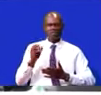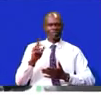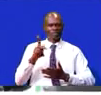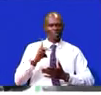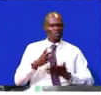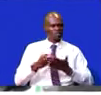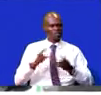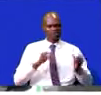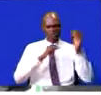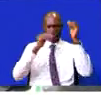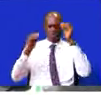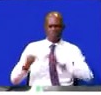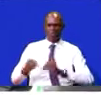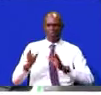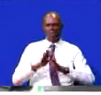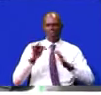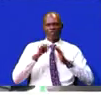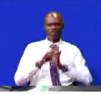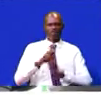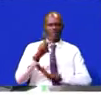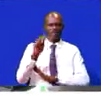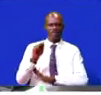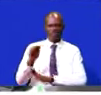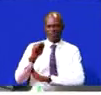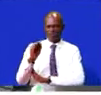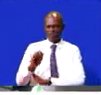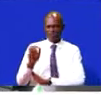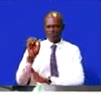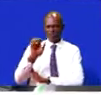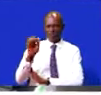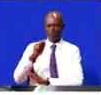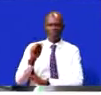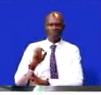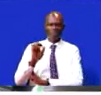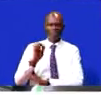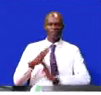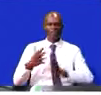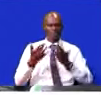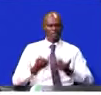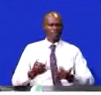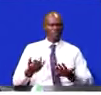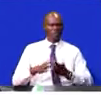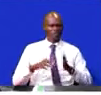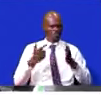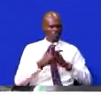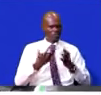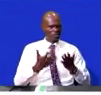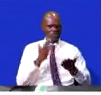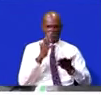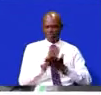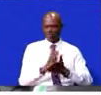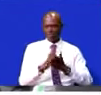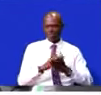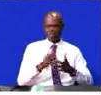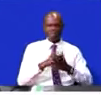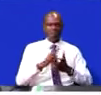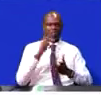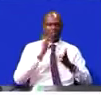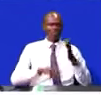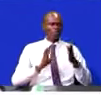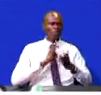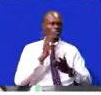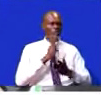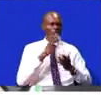management center in Kasese. So we decommissioned that area, and then what we need now